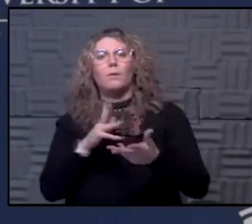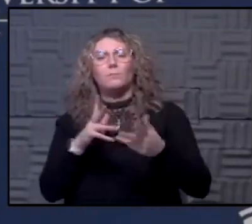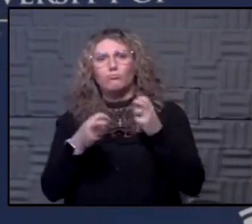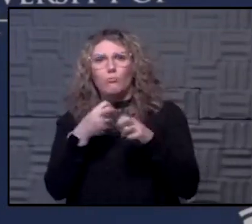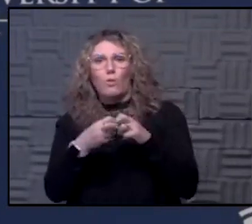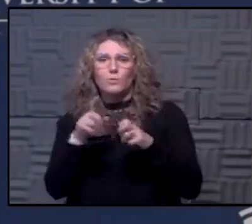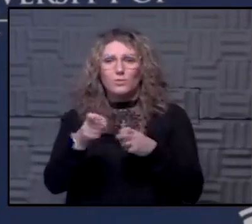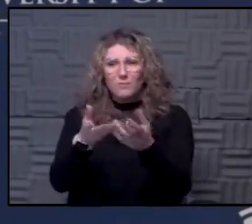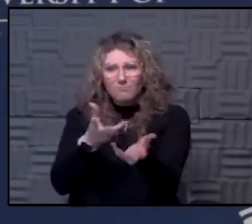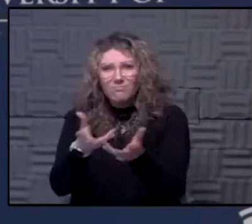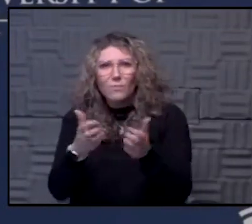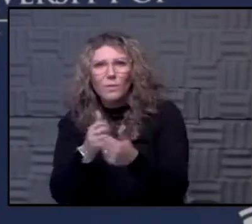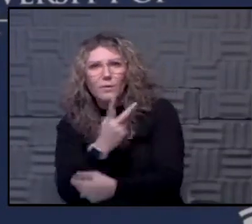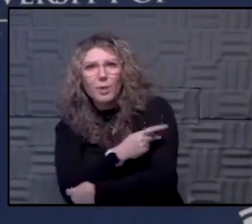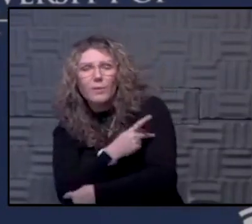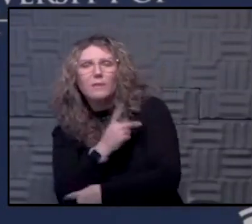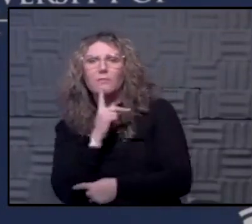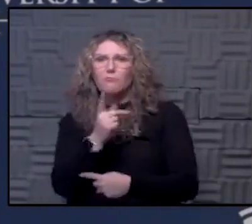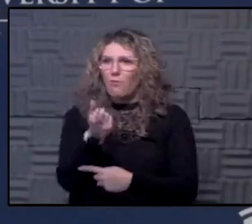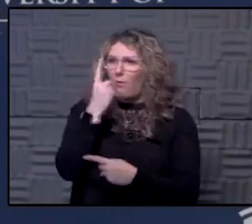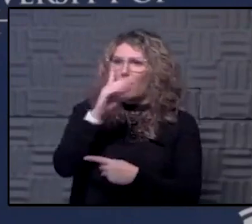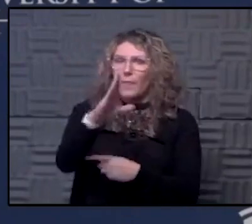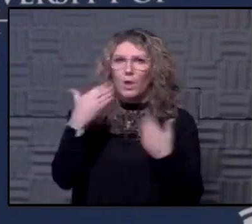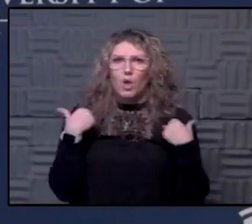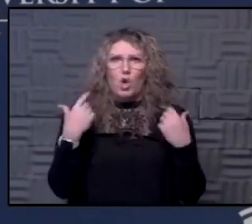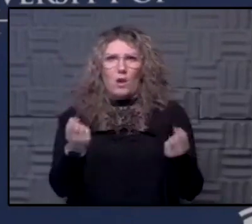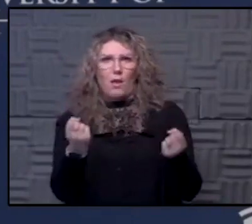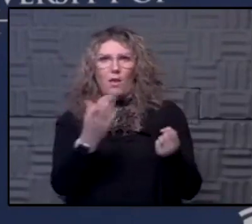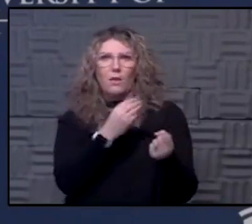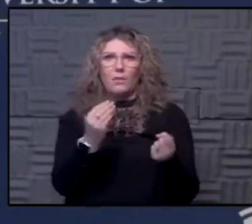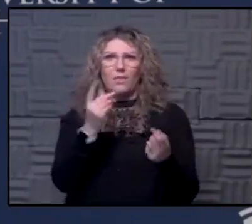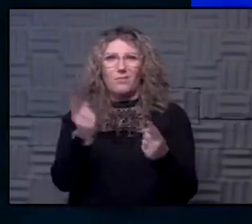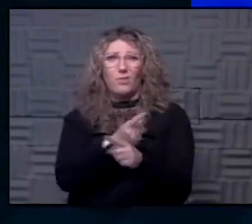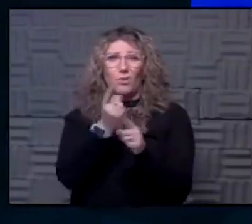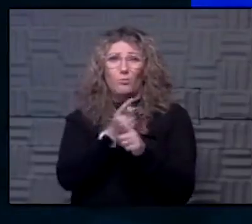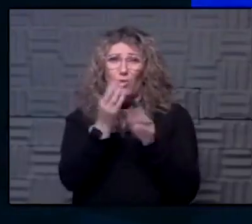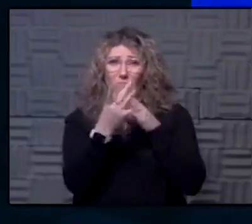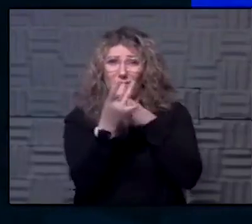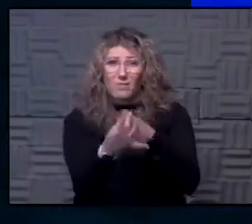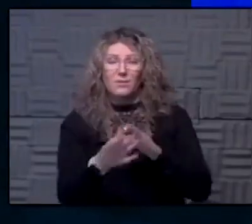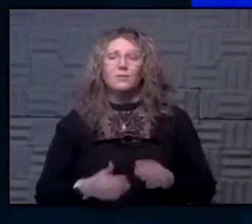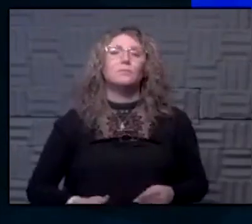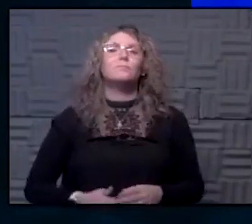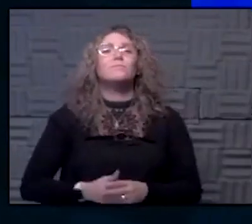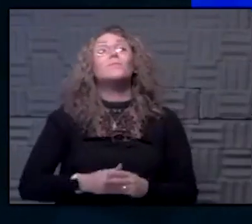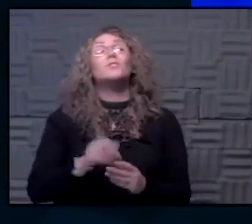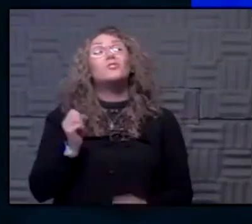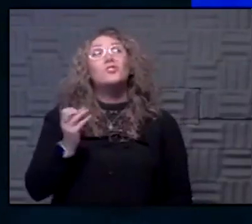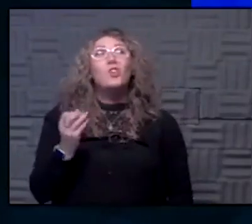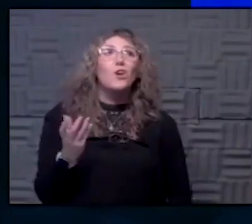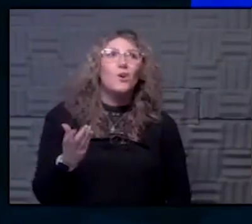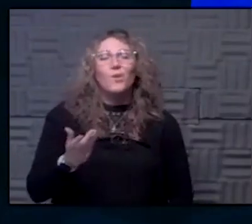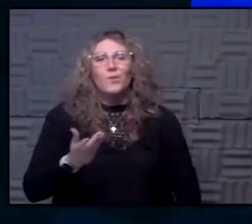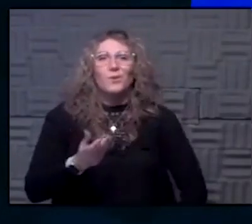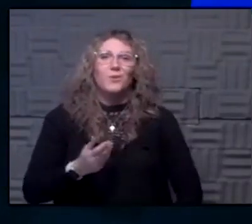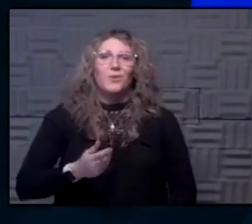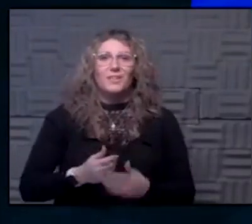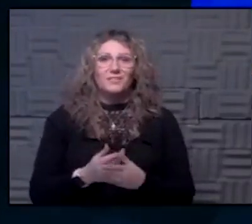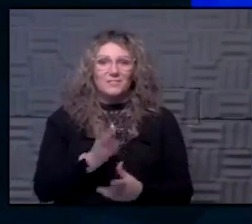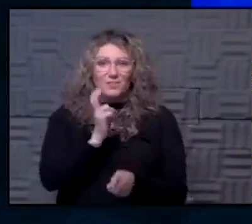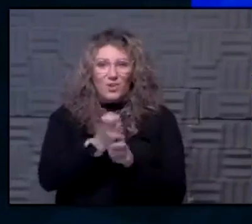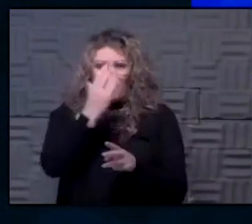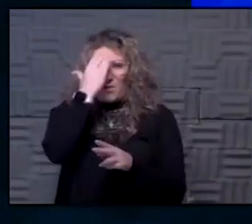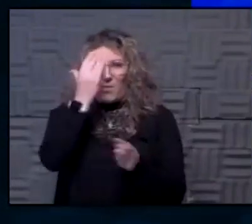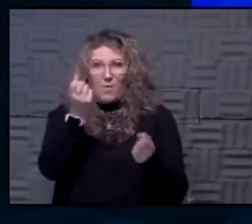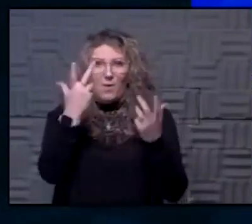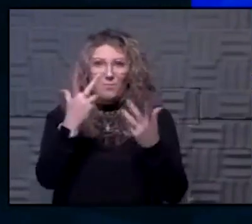have to get a sense of where they are with their health and give them appropriate guidance. So given that it's hard to know how